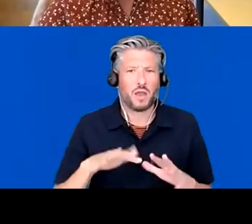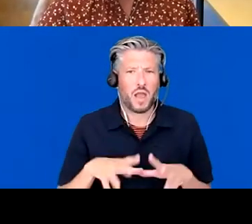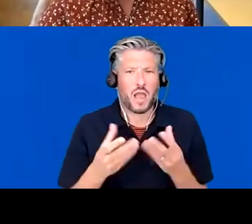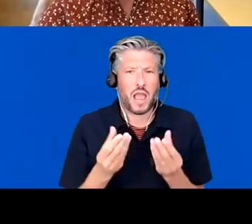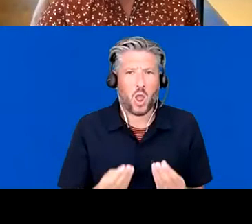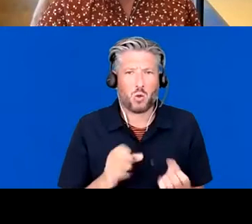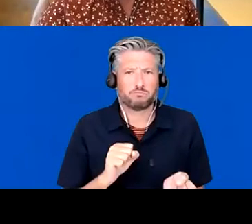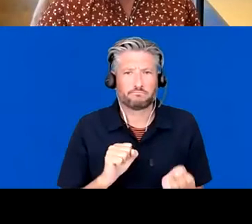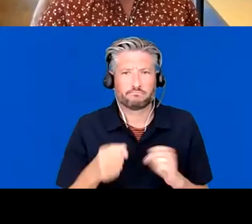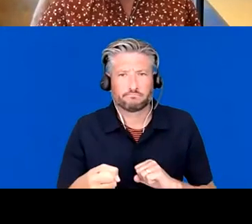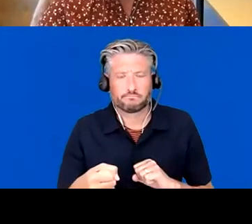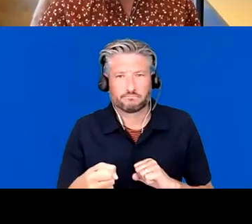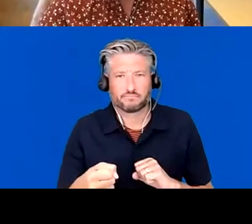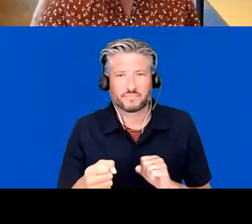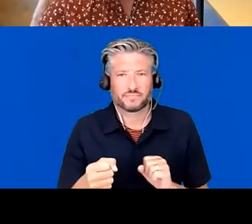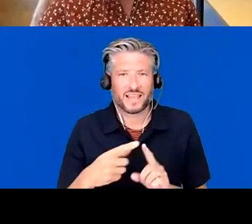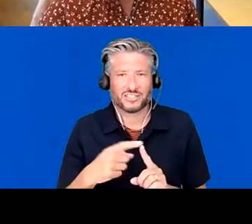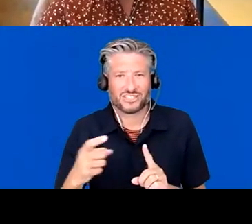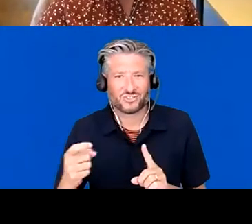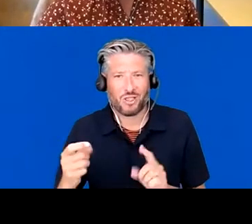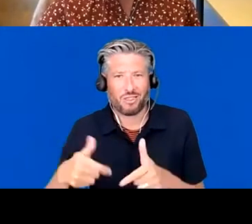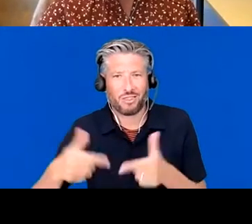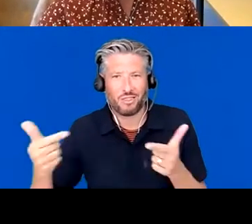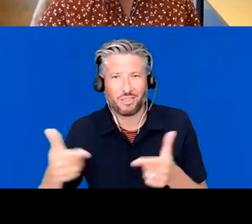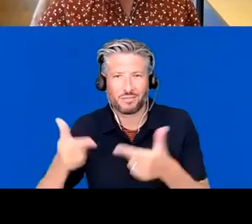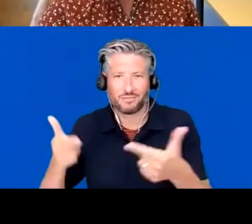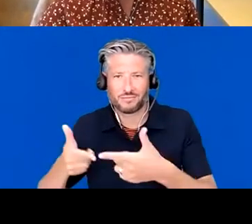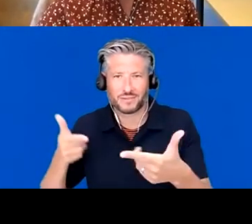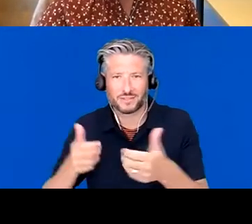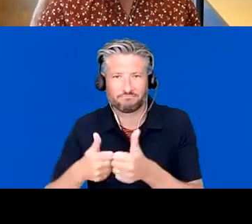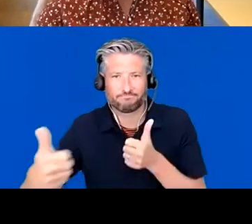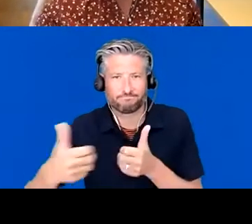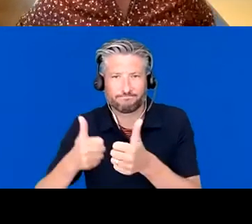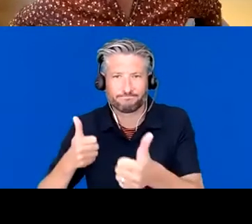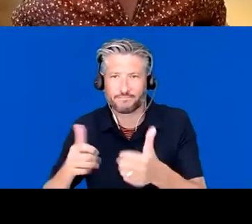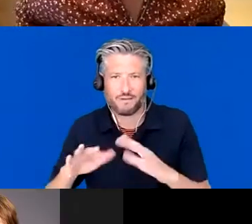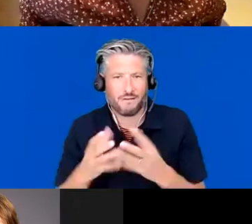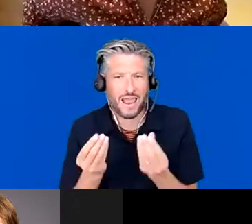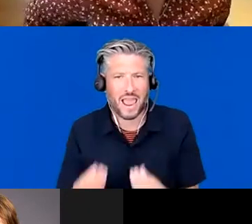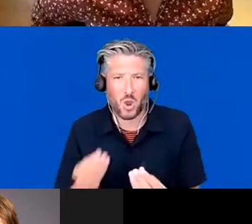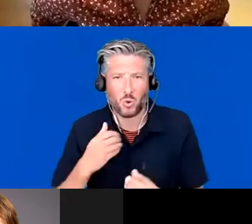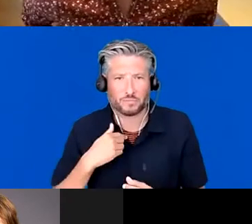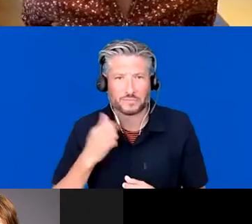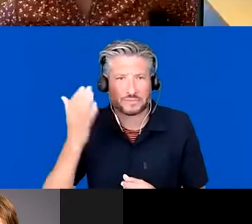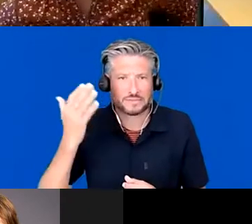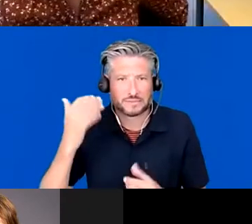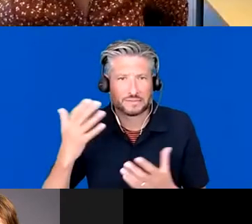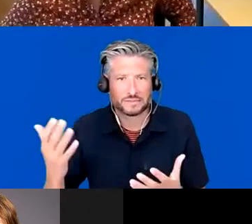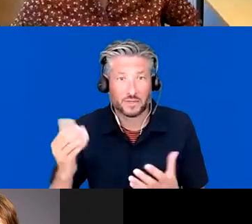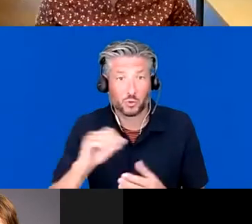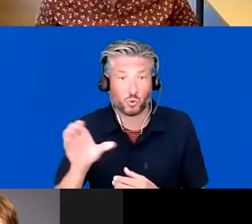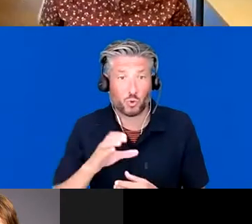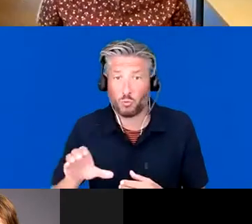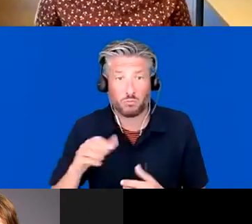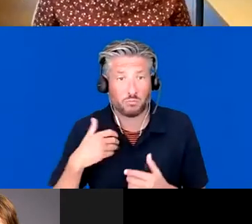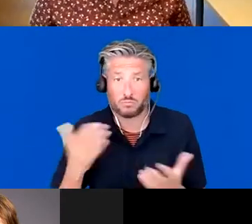I can't do that. I'd never been on Zoom before. I didn't know what it was, but canceling was simply not an option because